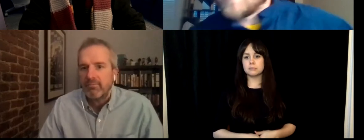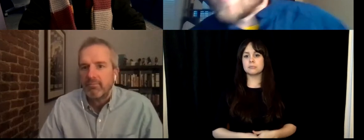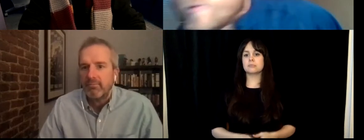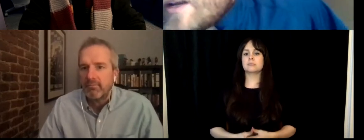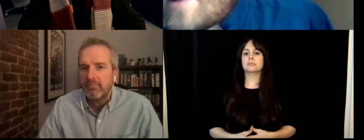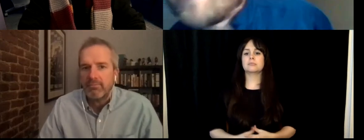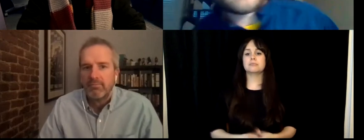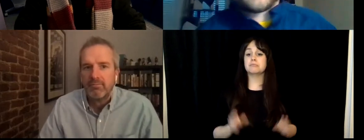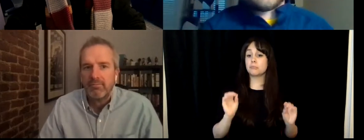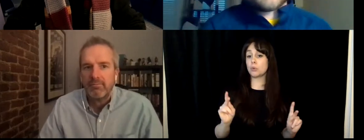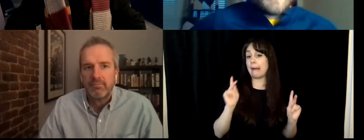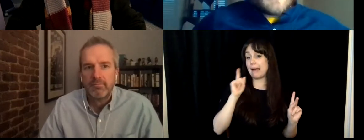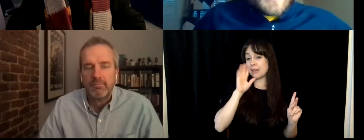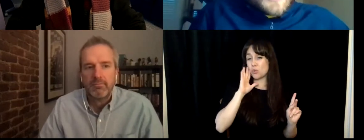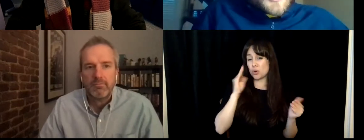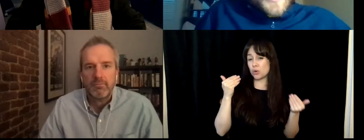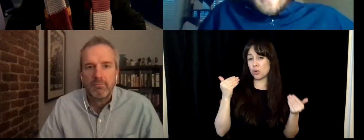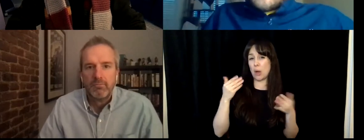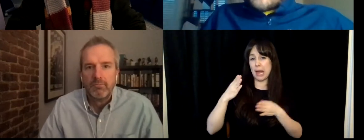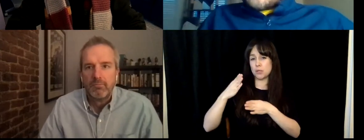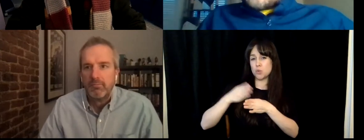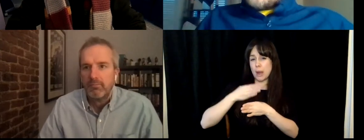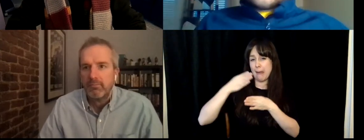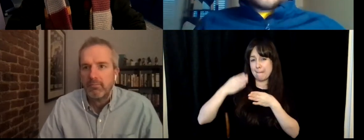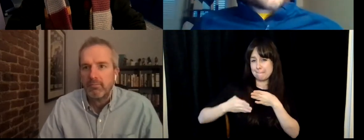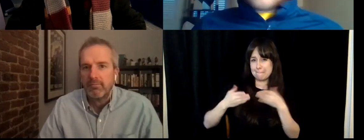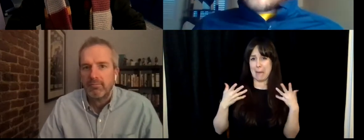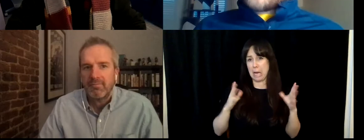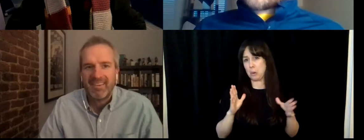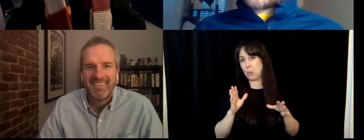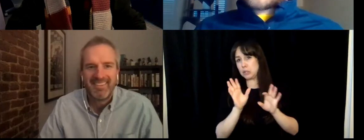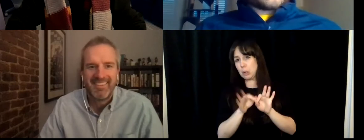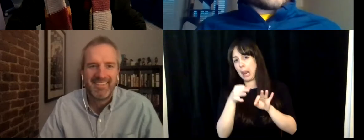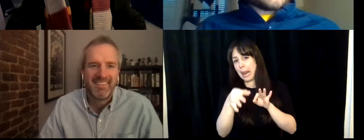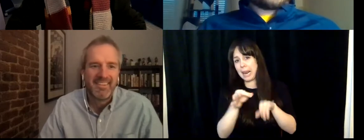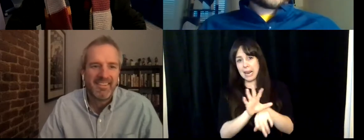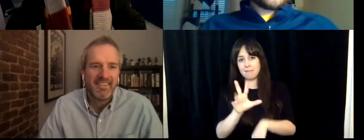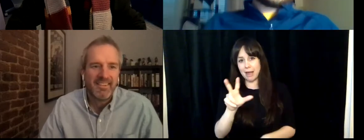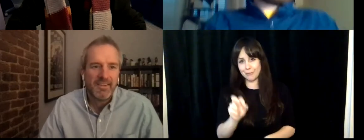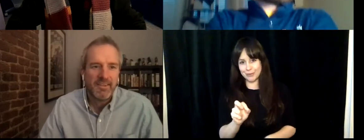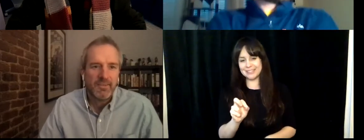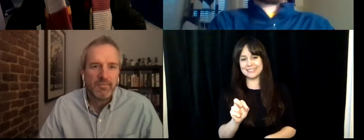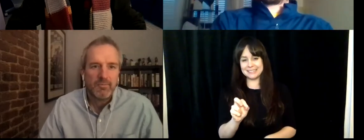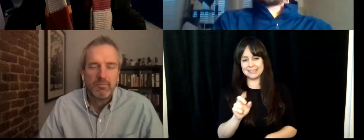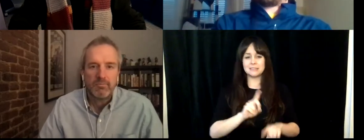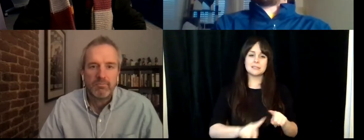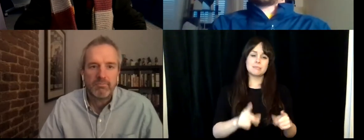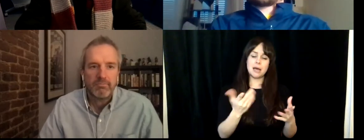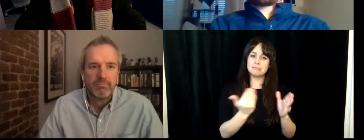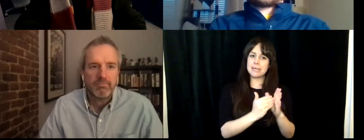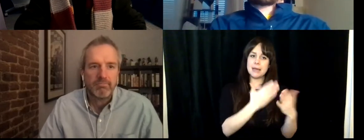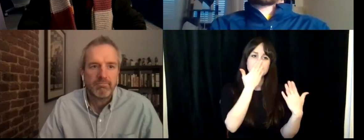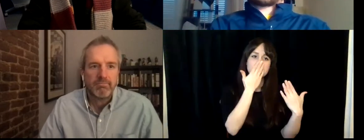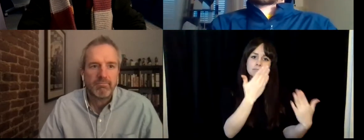I think we're probably going to have to wrap up, just because I don't want to go over 5:30. But we would like to thank